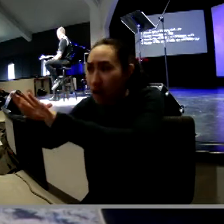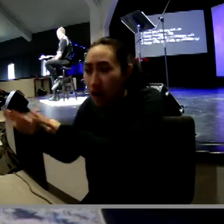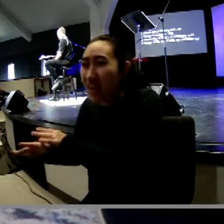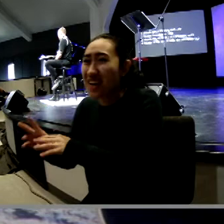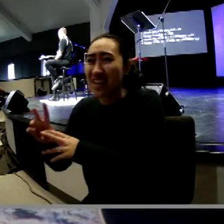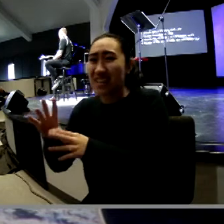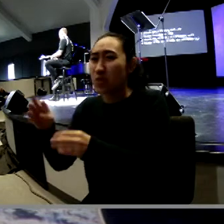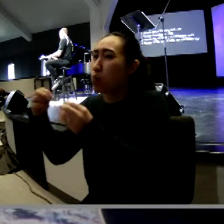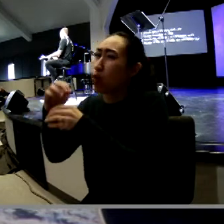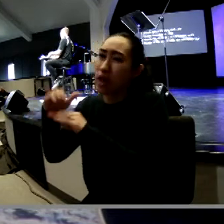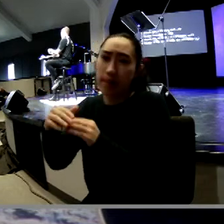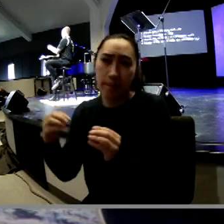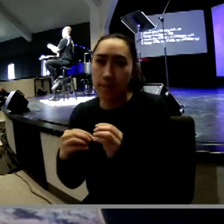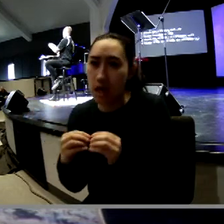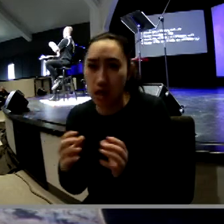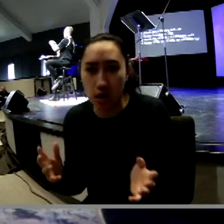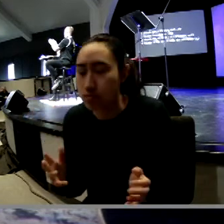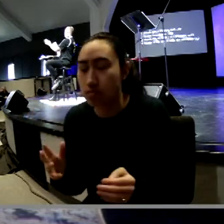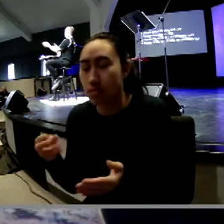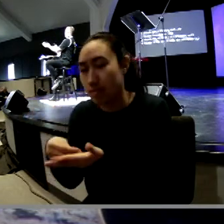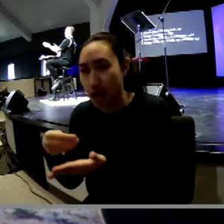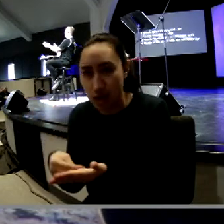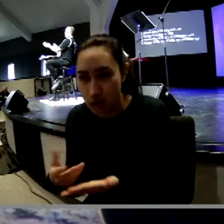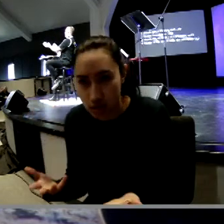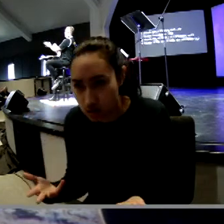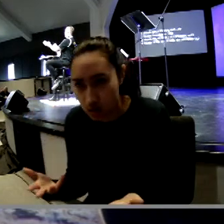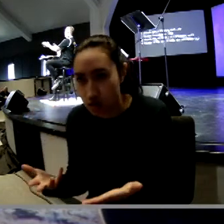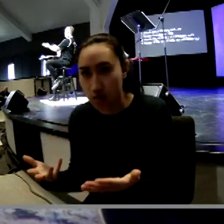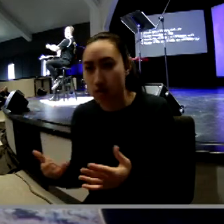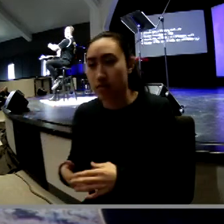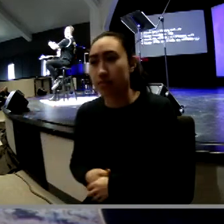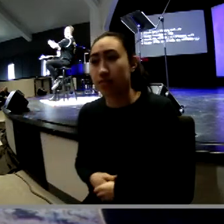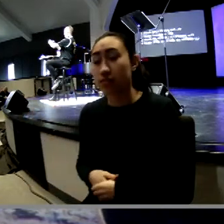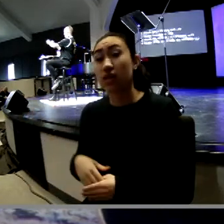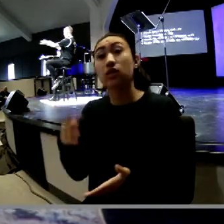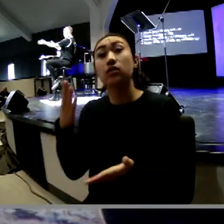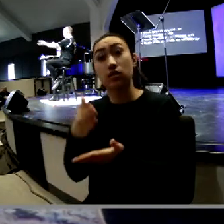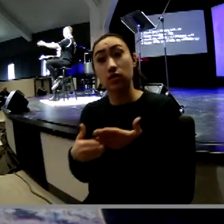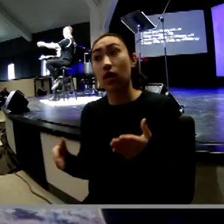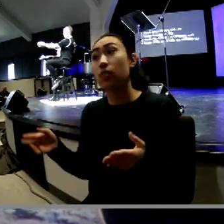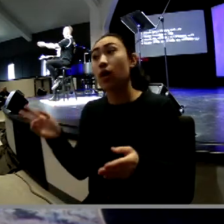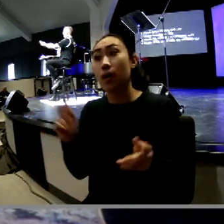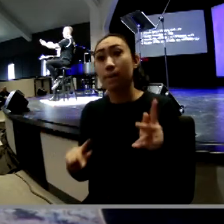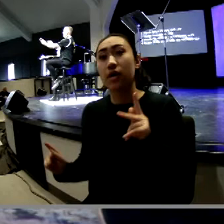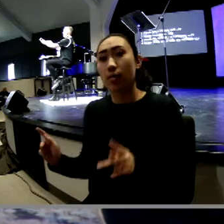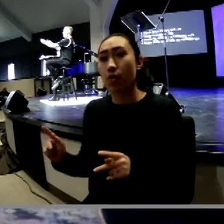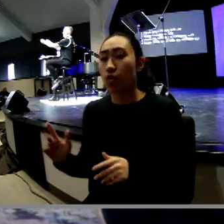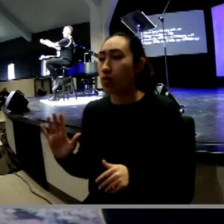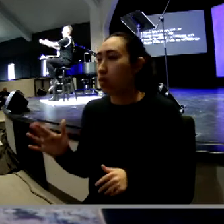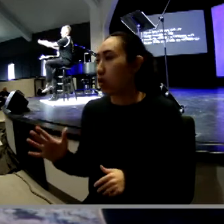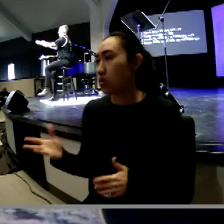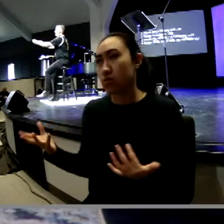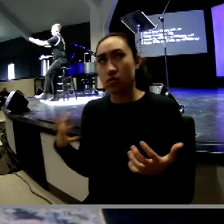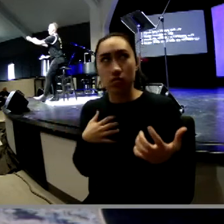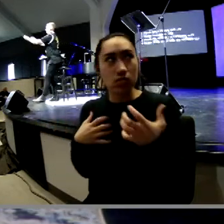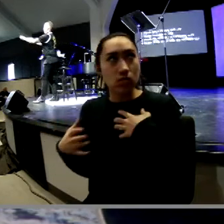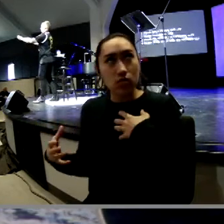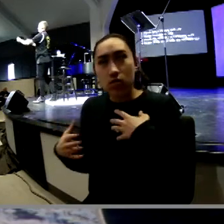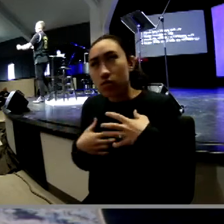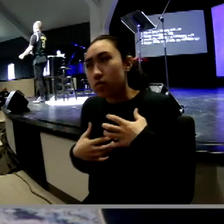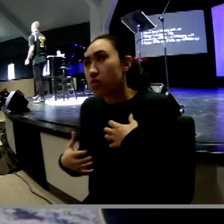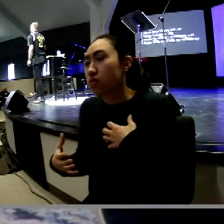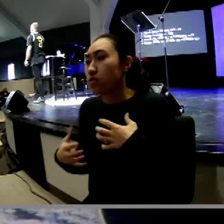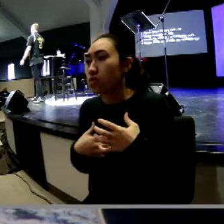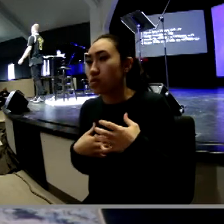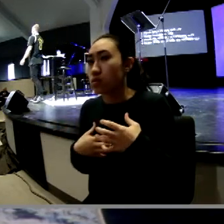And sometimes people get tied up and they receive the gospel or the seed goes forward and they actually physically need some